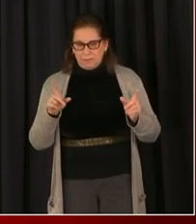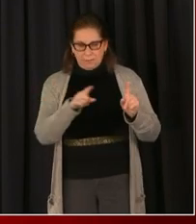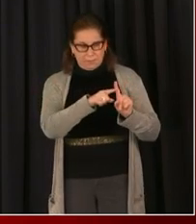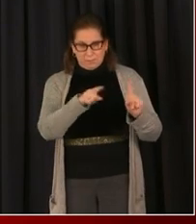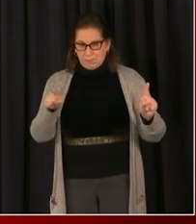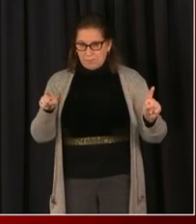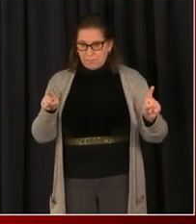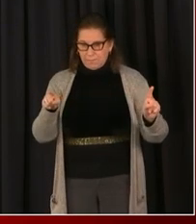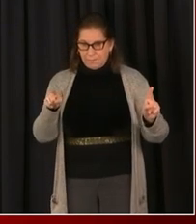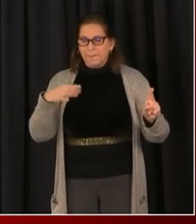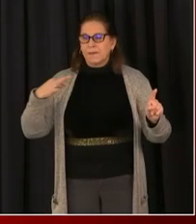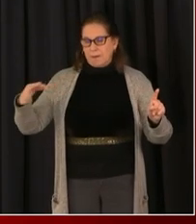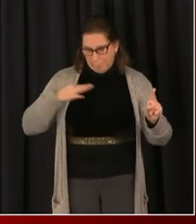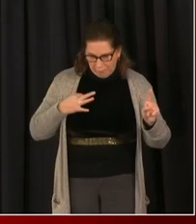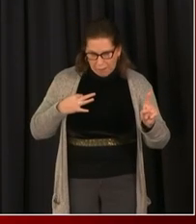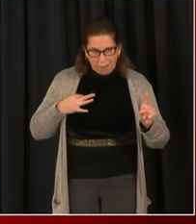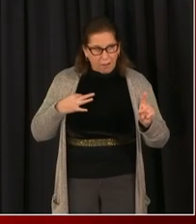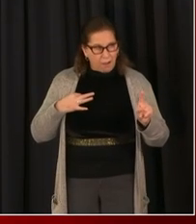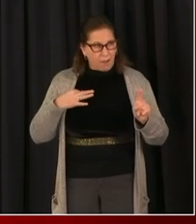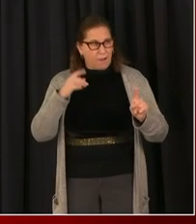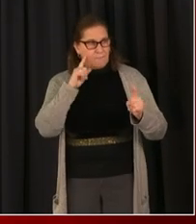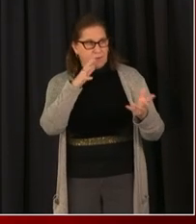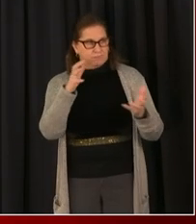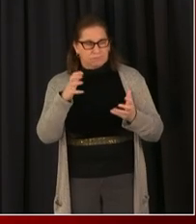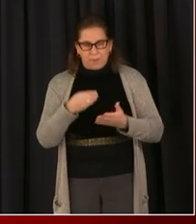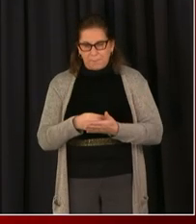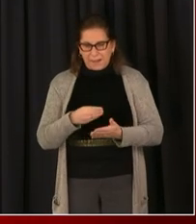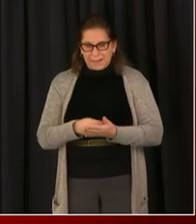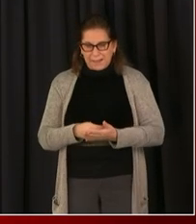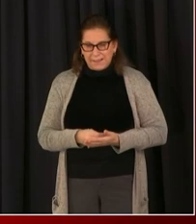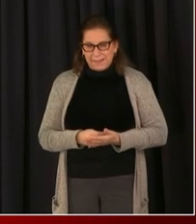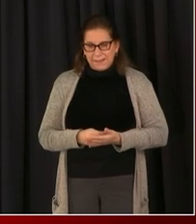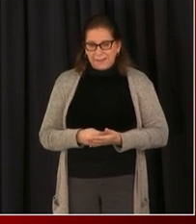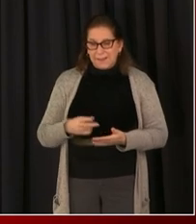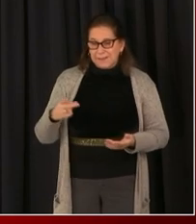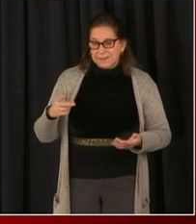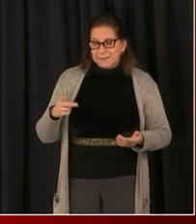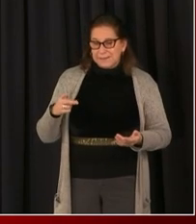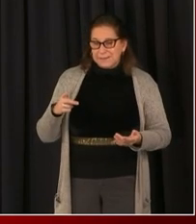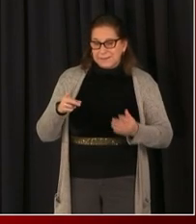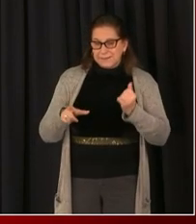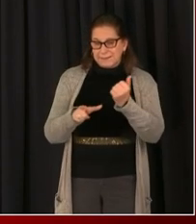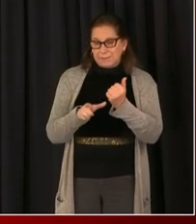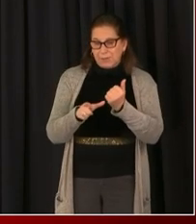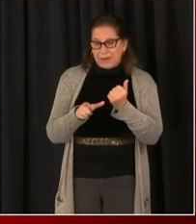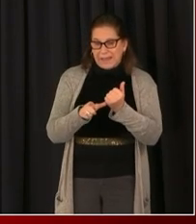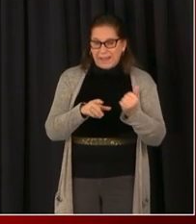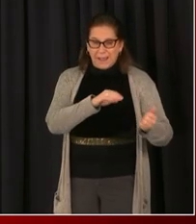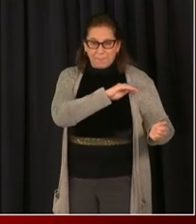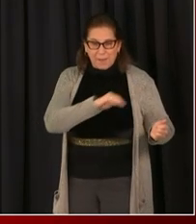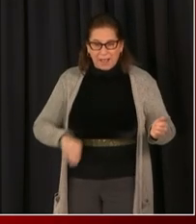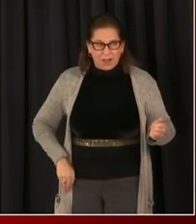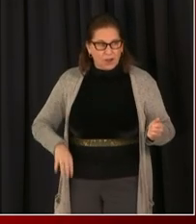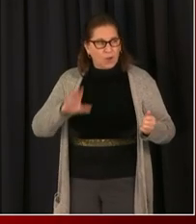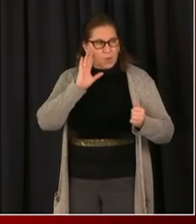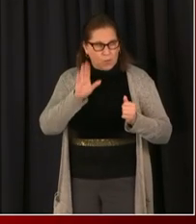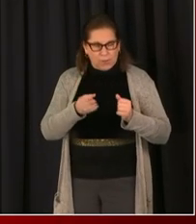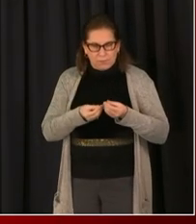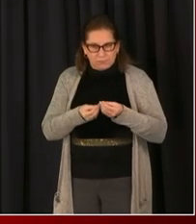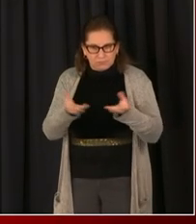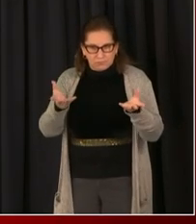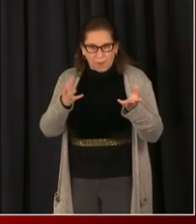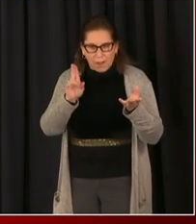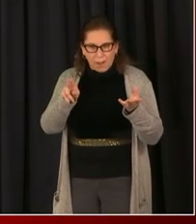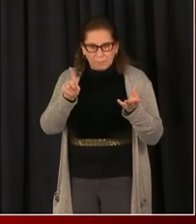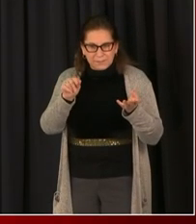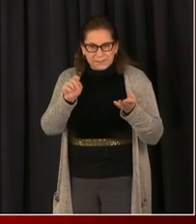on our recovery, and it's broadcast from this room. And this week, there will be a